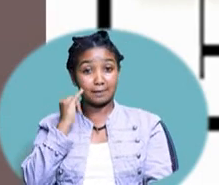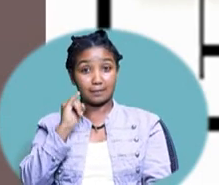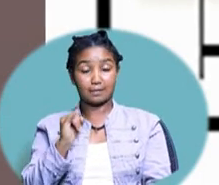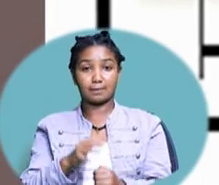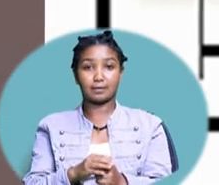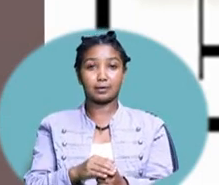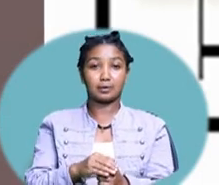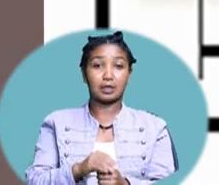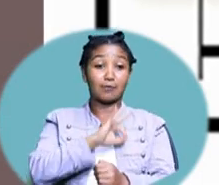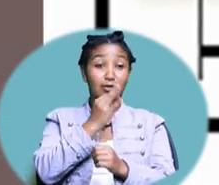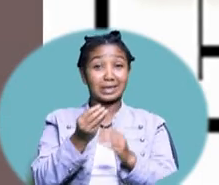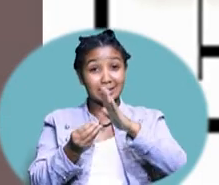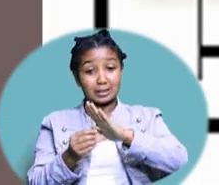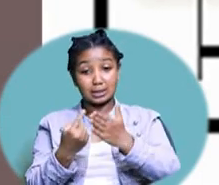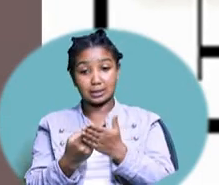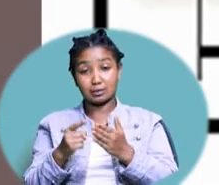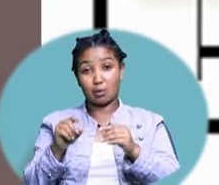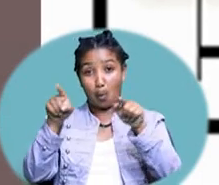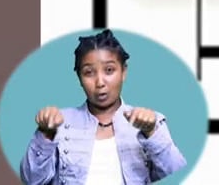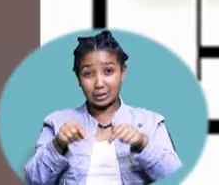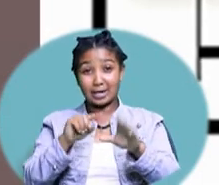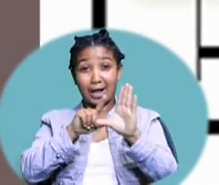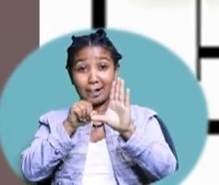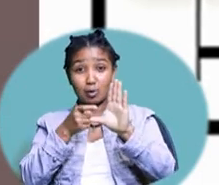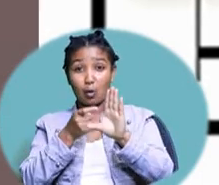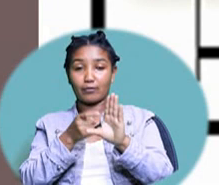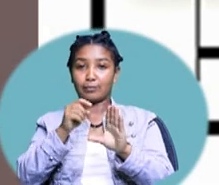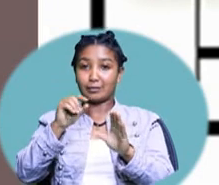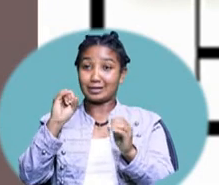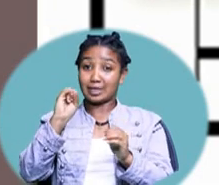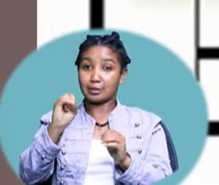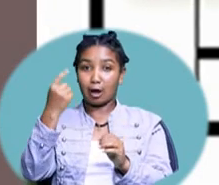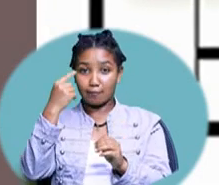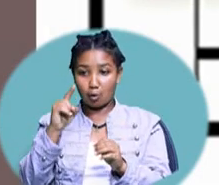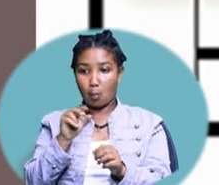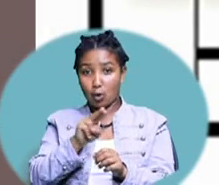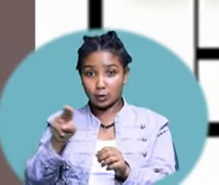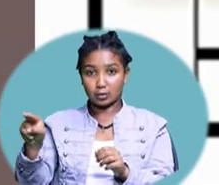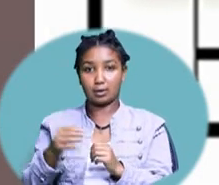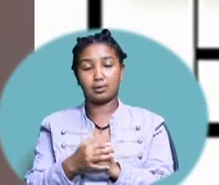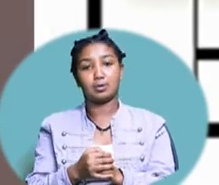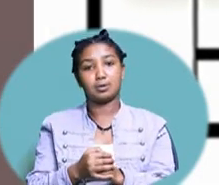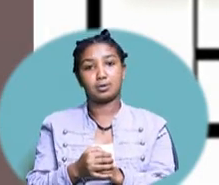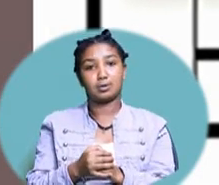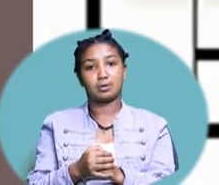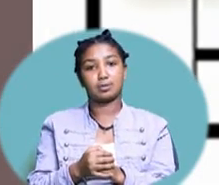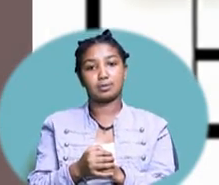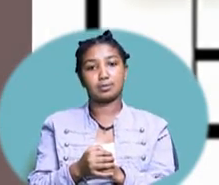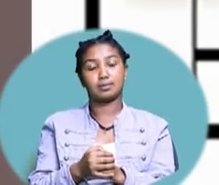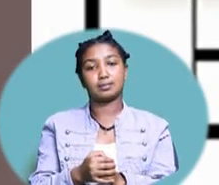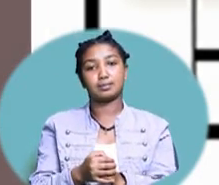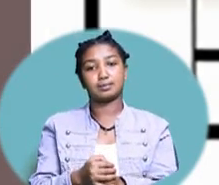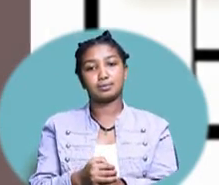is exerted on this box at an angle of theta from horizontal. Let's take horizontal